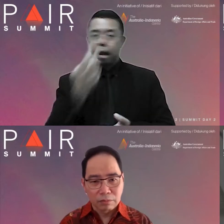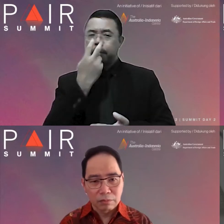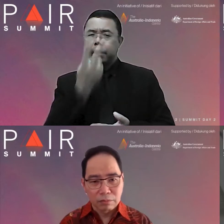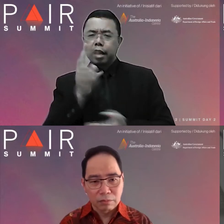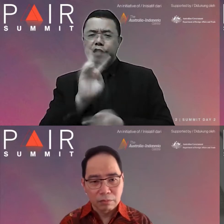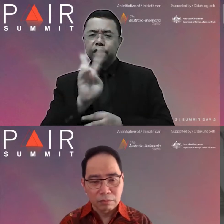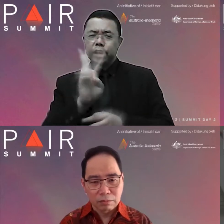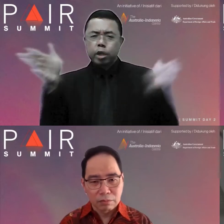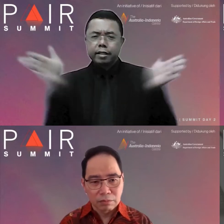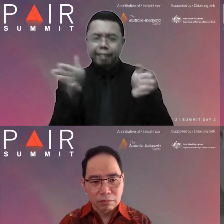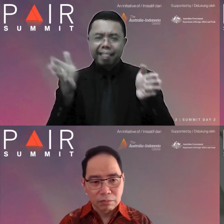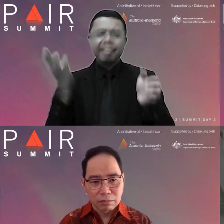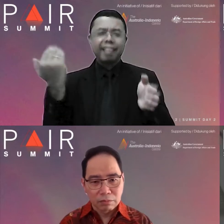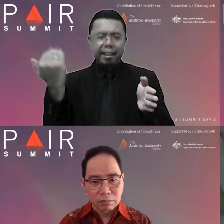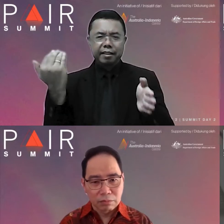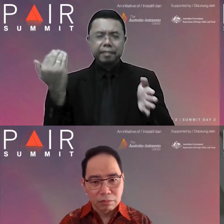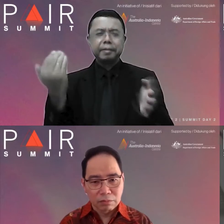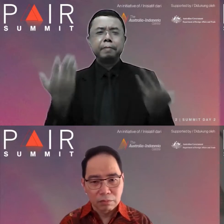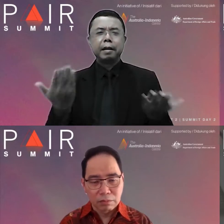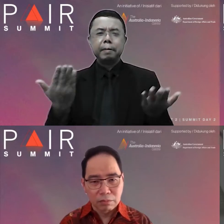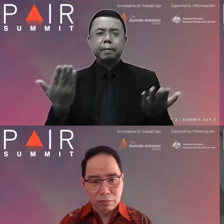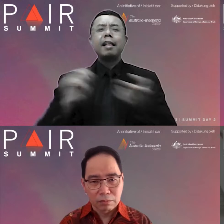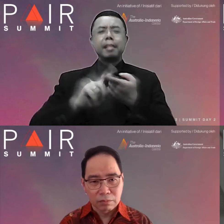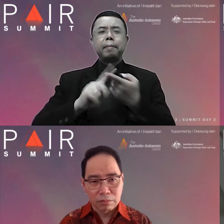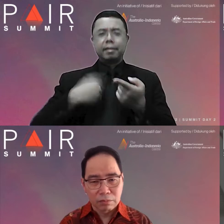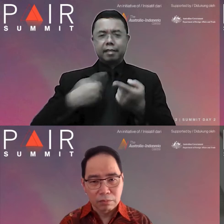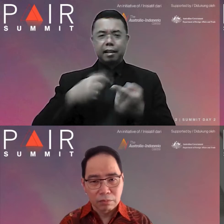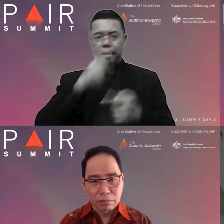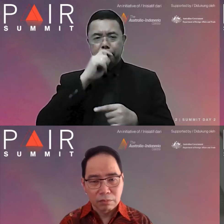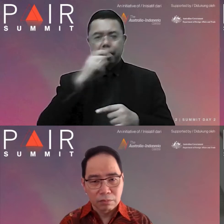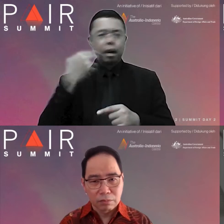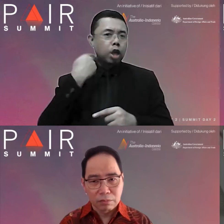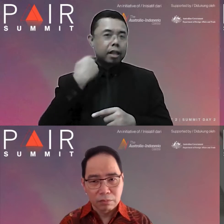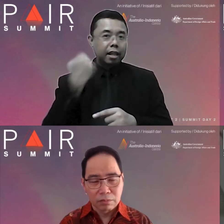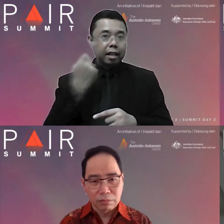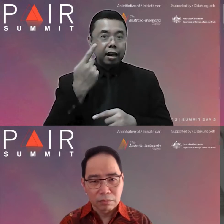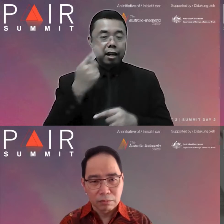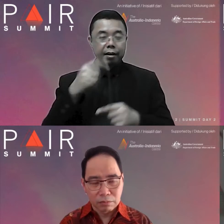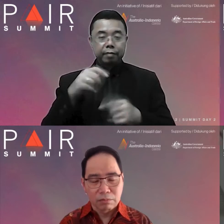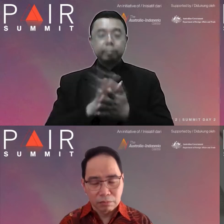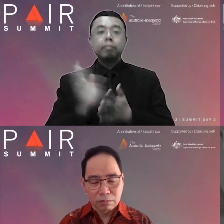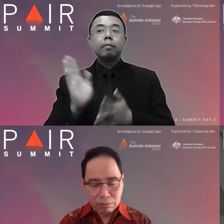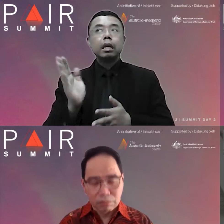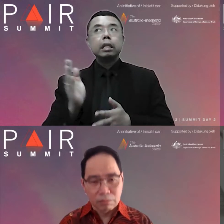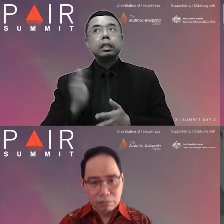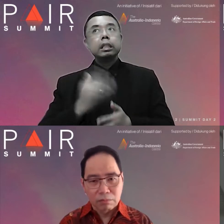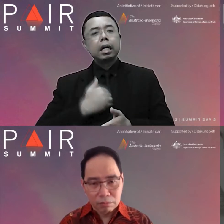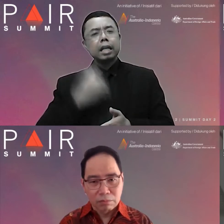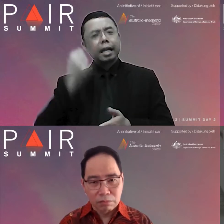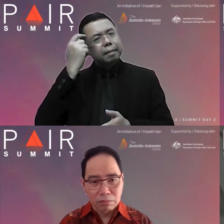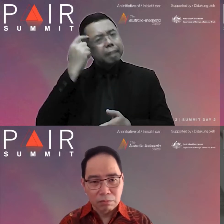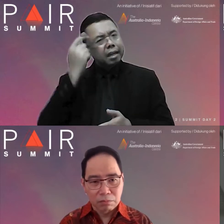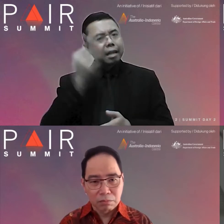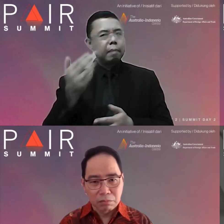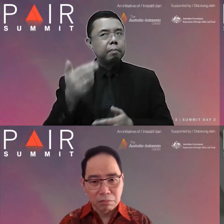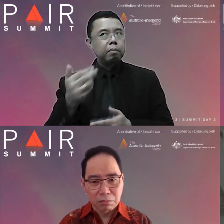friend, Dr. Chris. I'm guessing that what he is going through does not surprise you based on your research. Bu